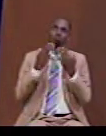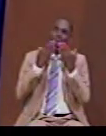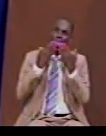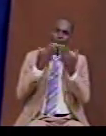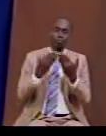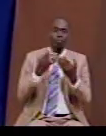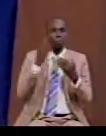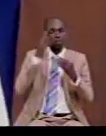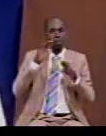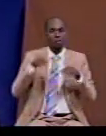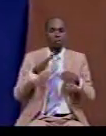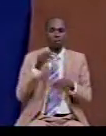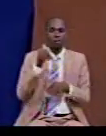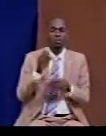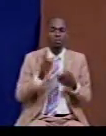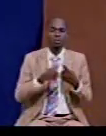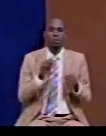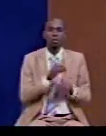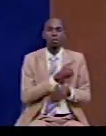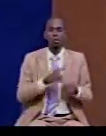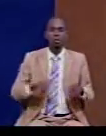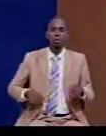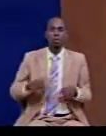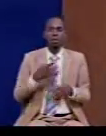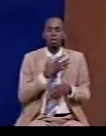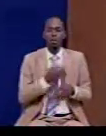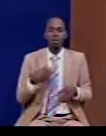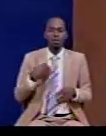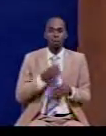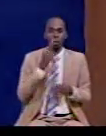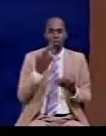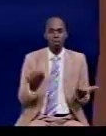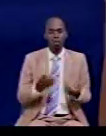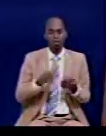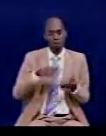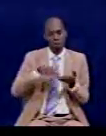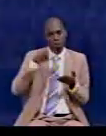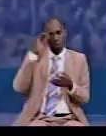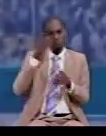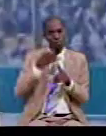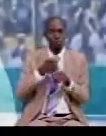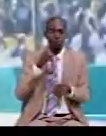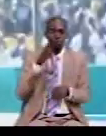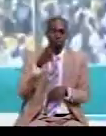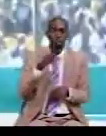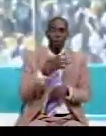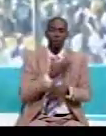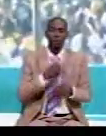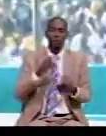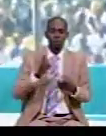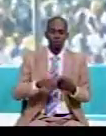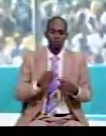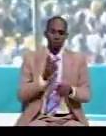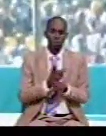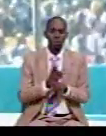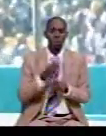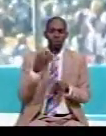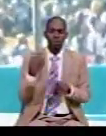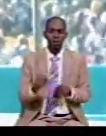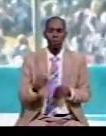learn from you and to preserve the legacy, faith of our fathers. Thank you.